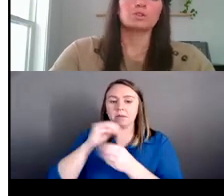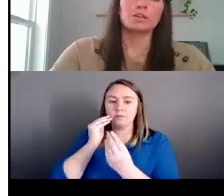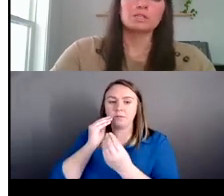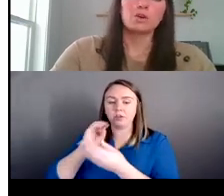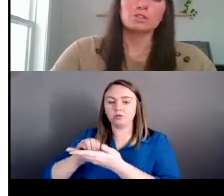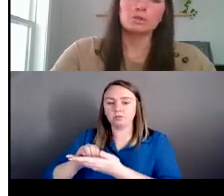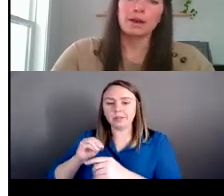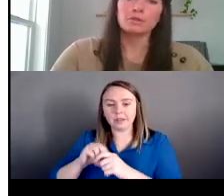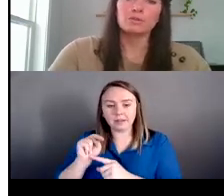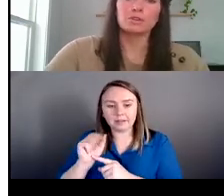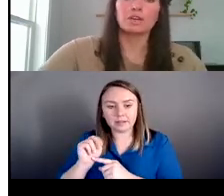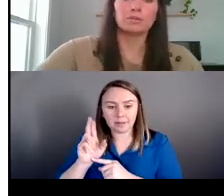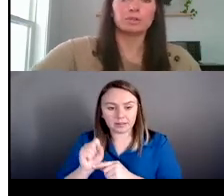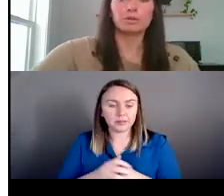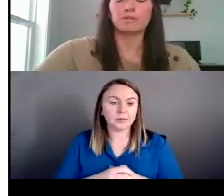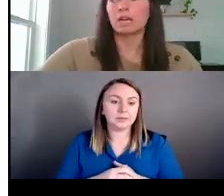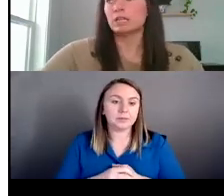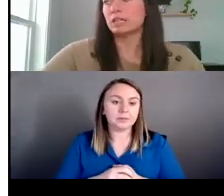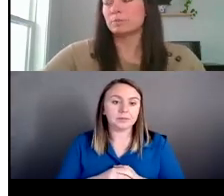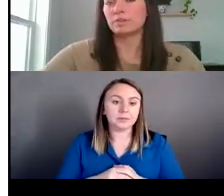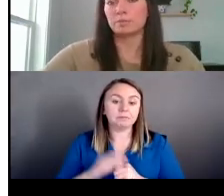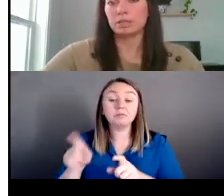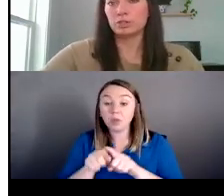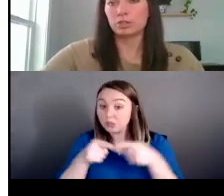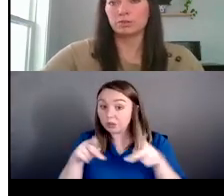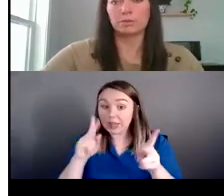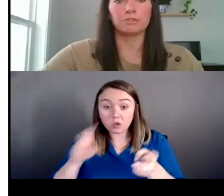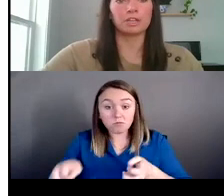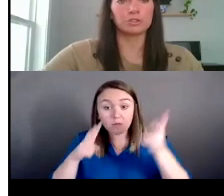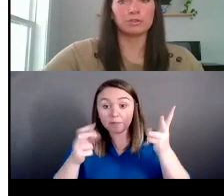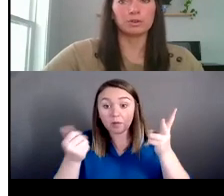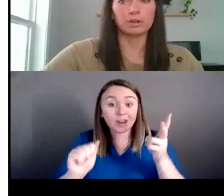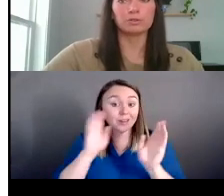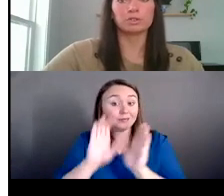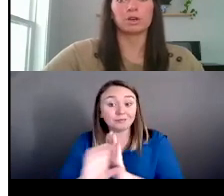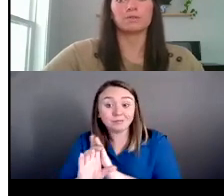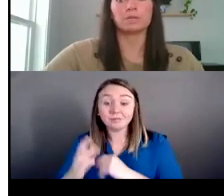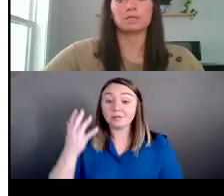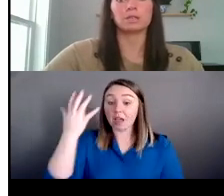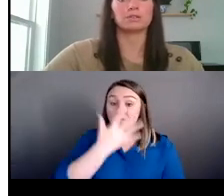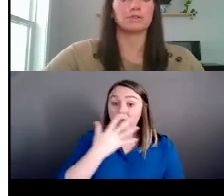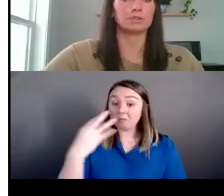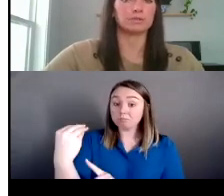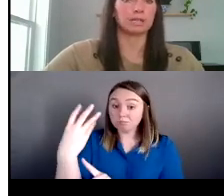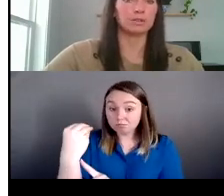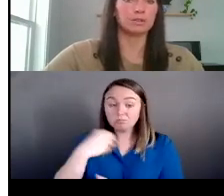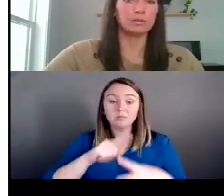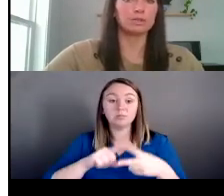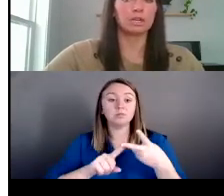So NamUs also allows for the upload of any type of image, from facial photos of the missing to photos